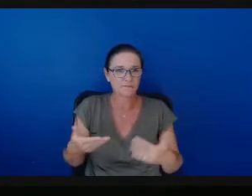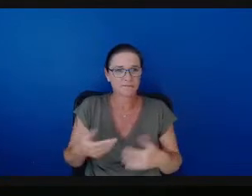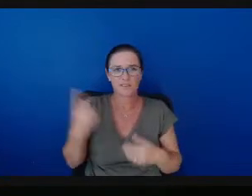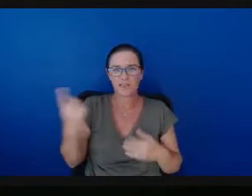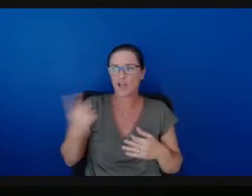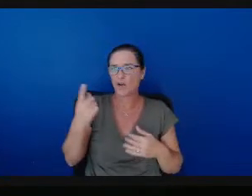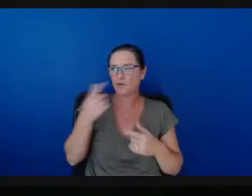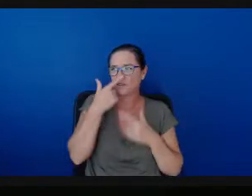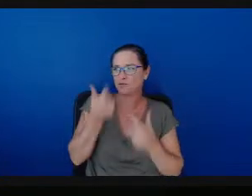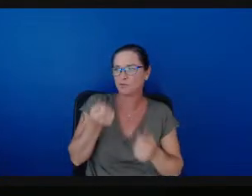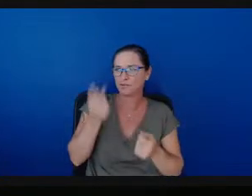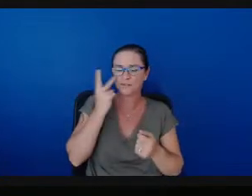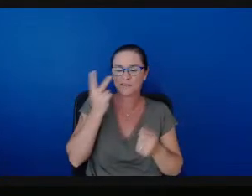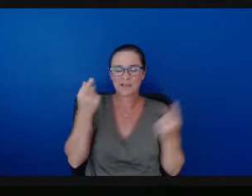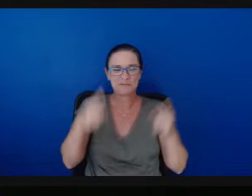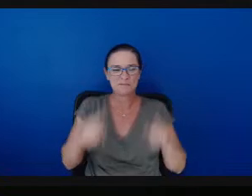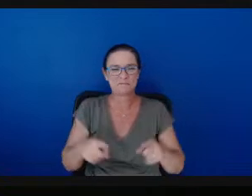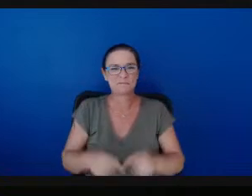see that happen.